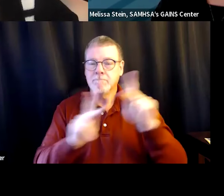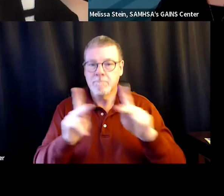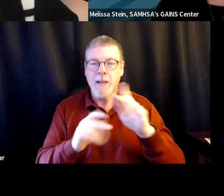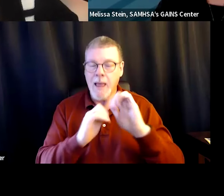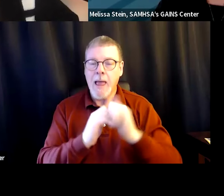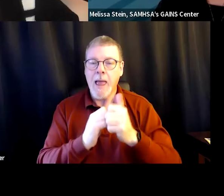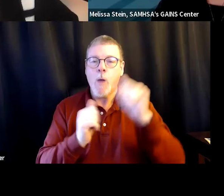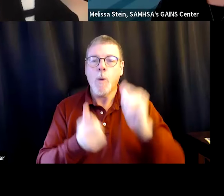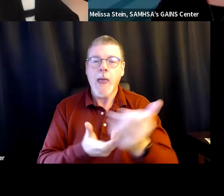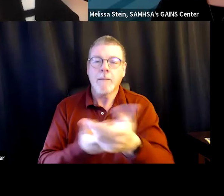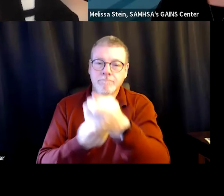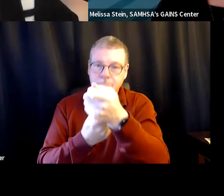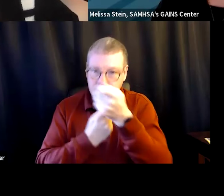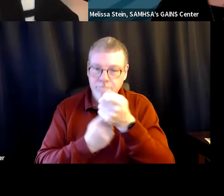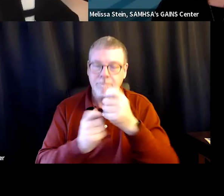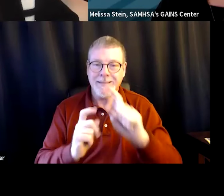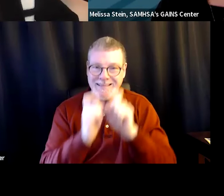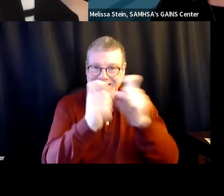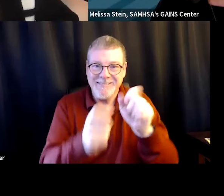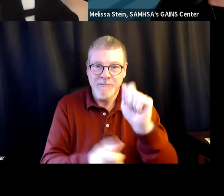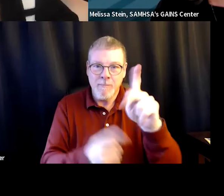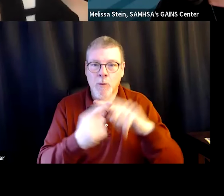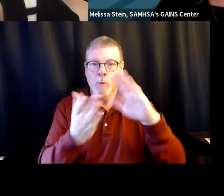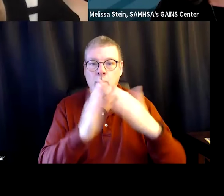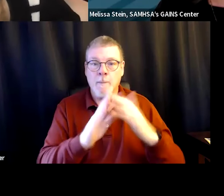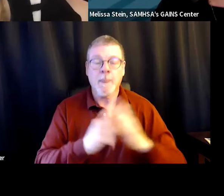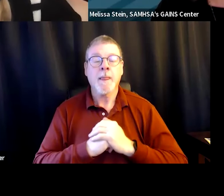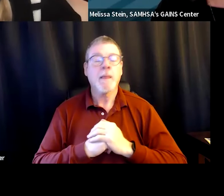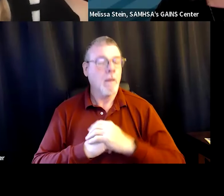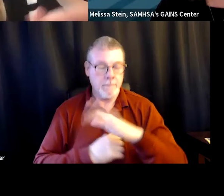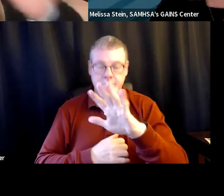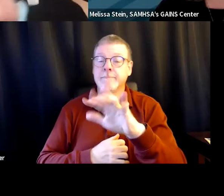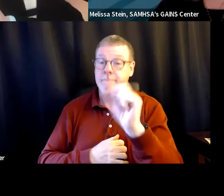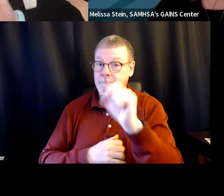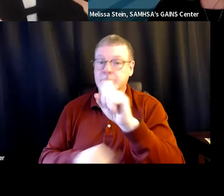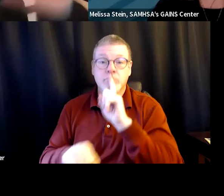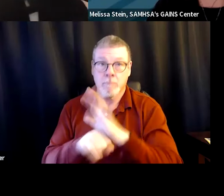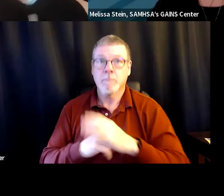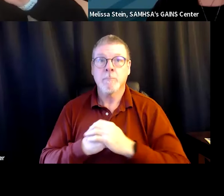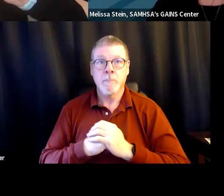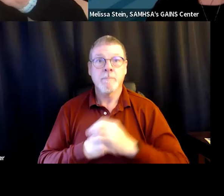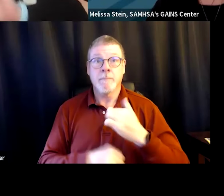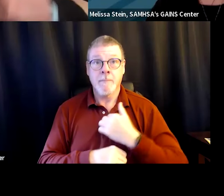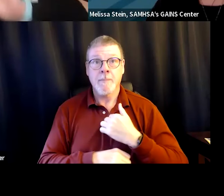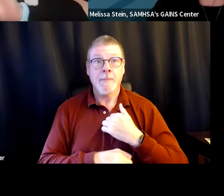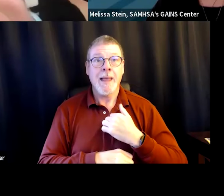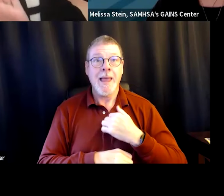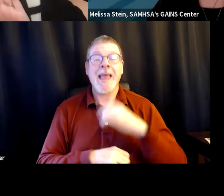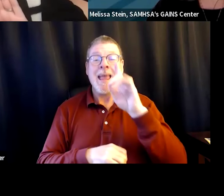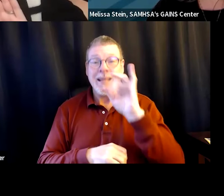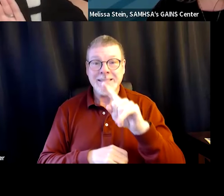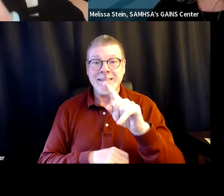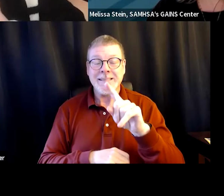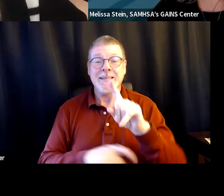better engage them in giving back? Absolutely. I appreciate that very much. And I admit I peeked at the question and answers, and I'm